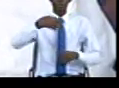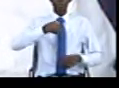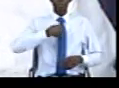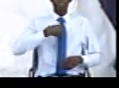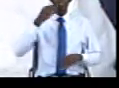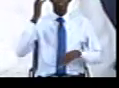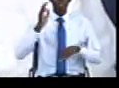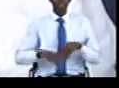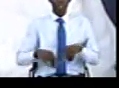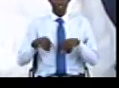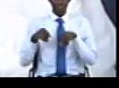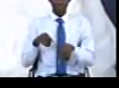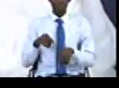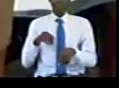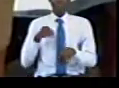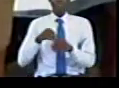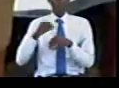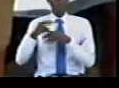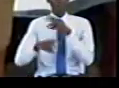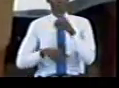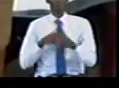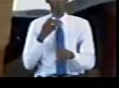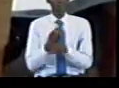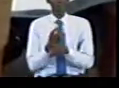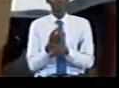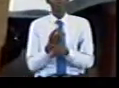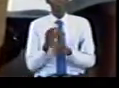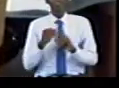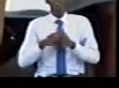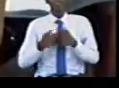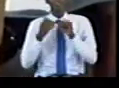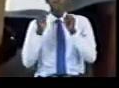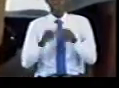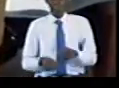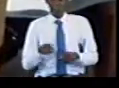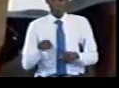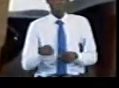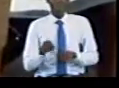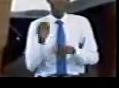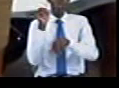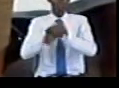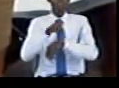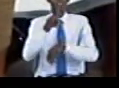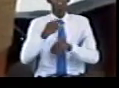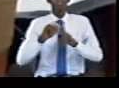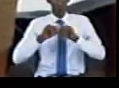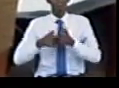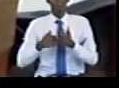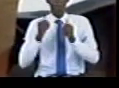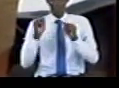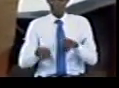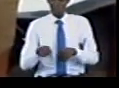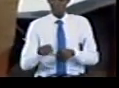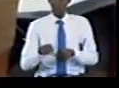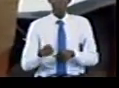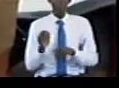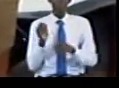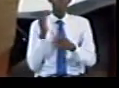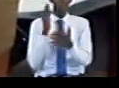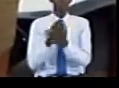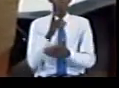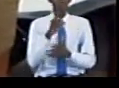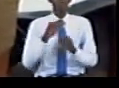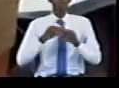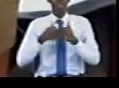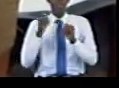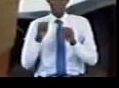that is in the world. Tell me, how can they conquer you? Tell me, how can they suck you up? Tell me, how can they